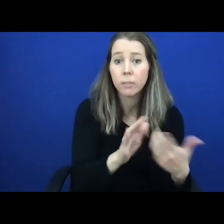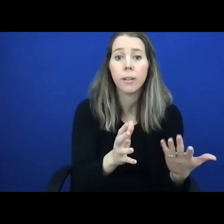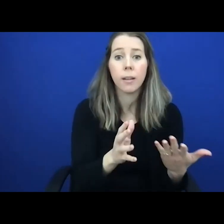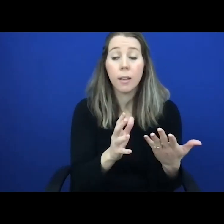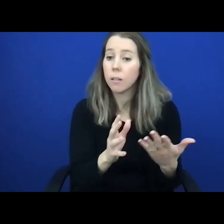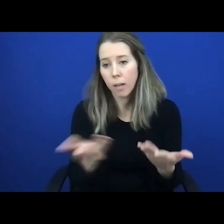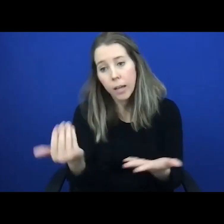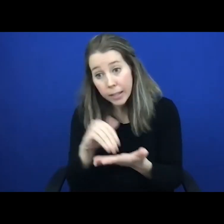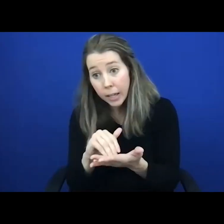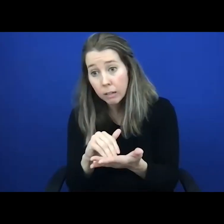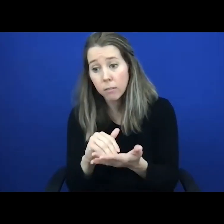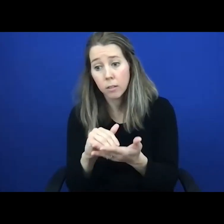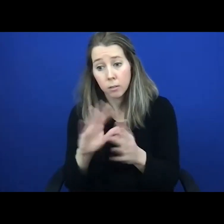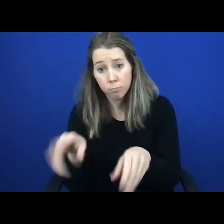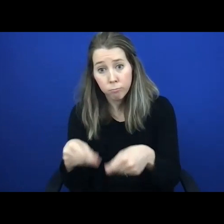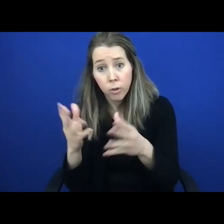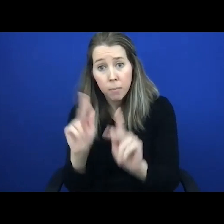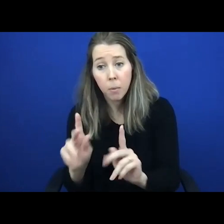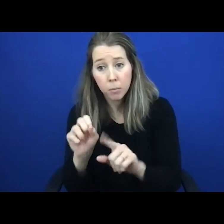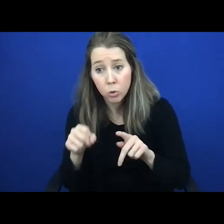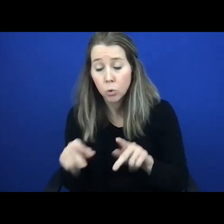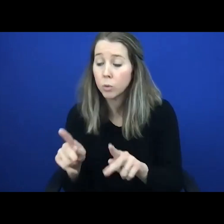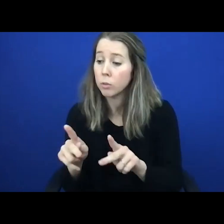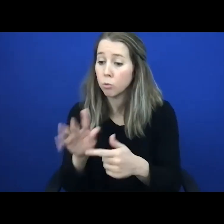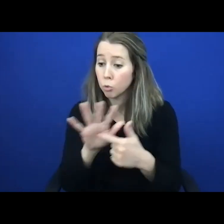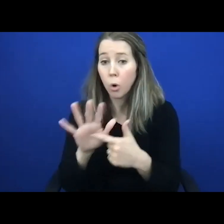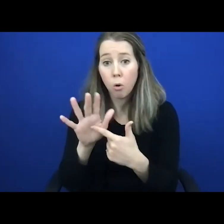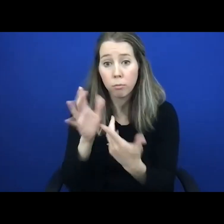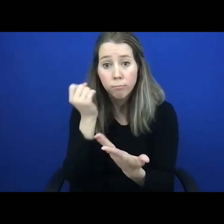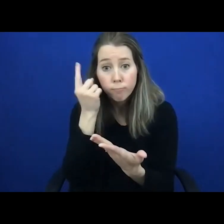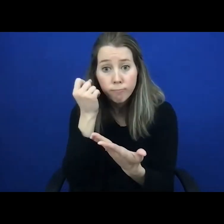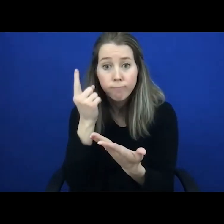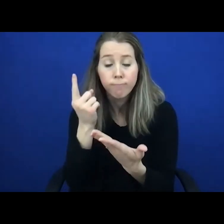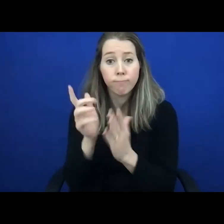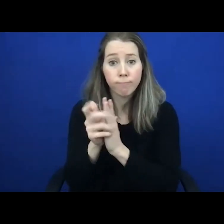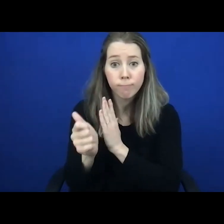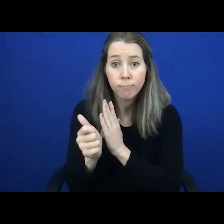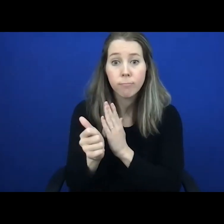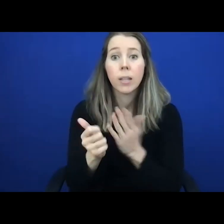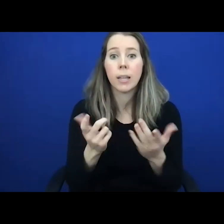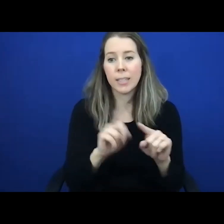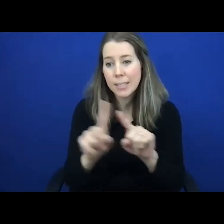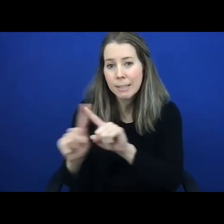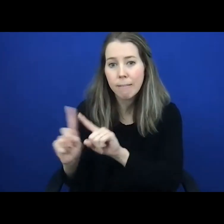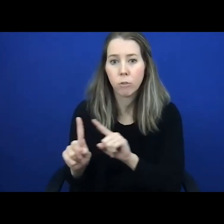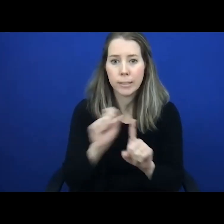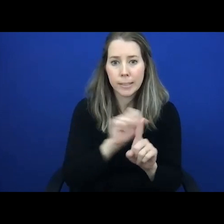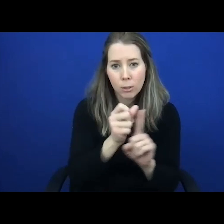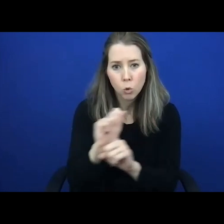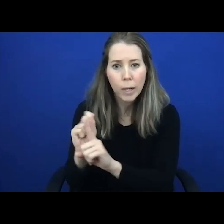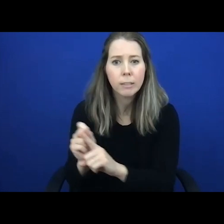the opportunity to demonstrate competencies in multiple contexts and multiple